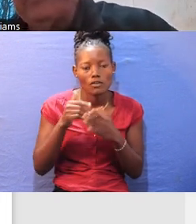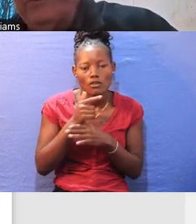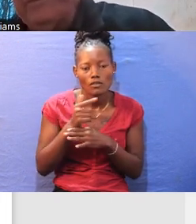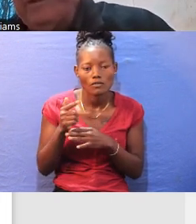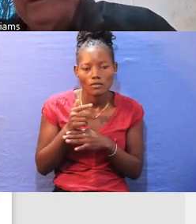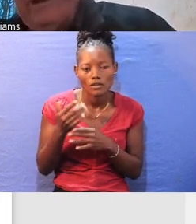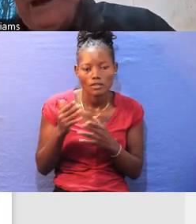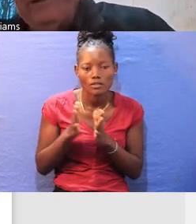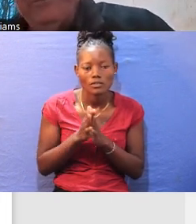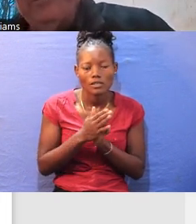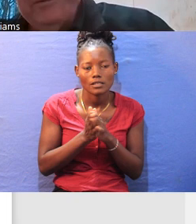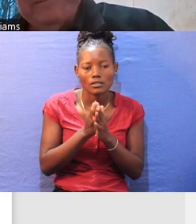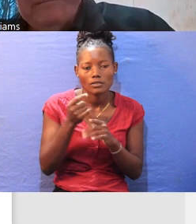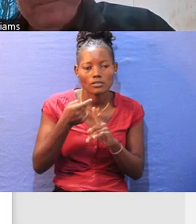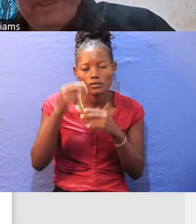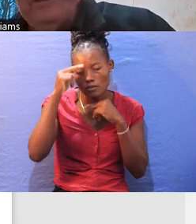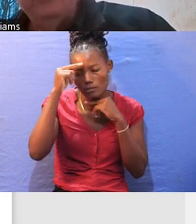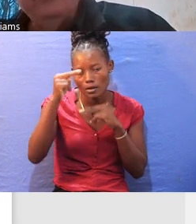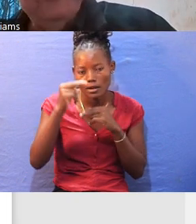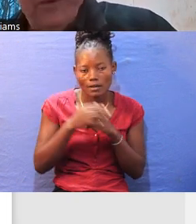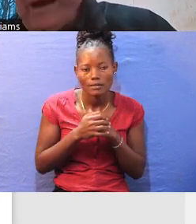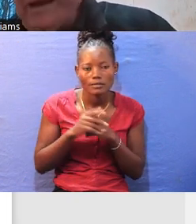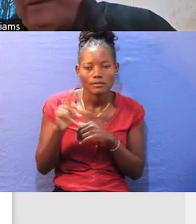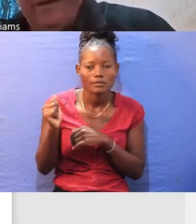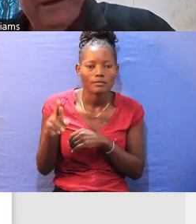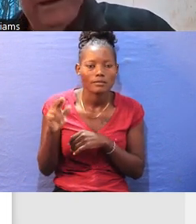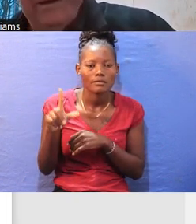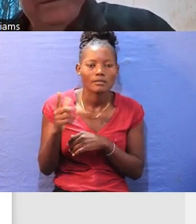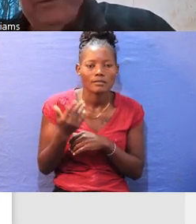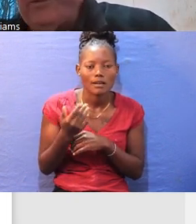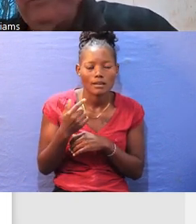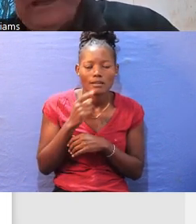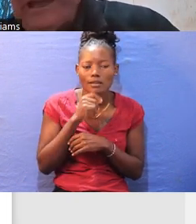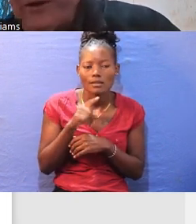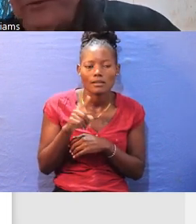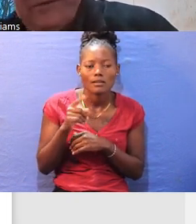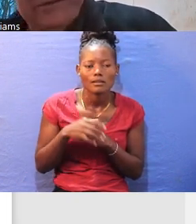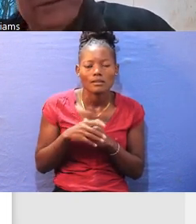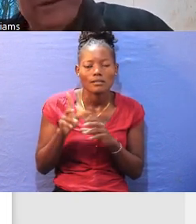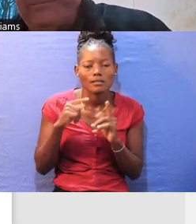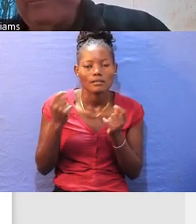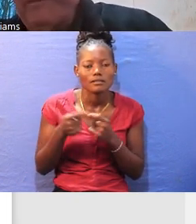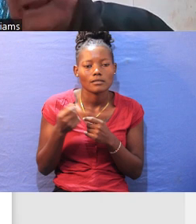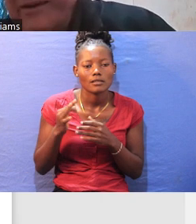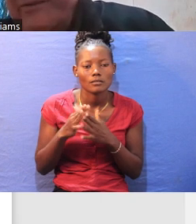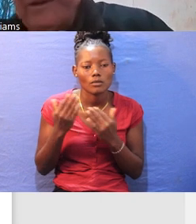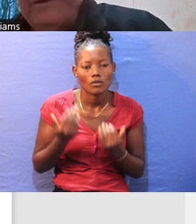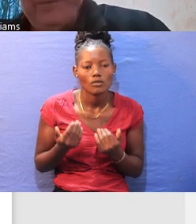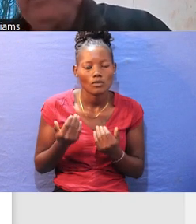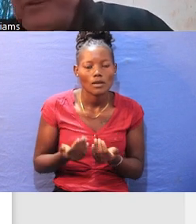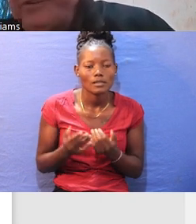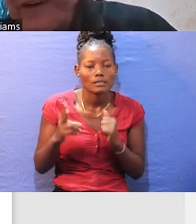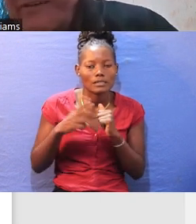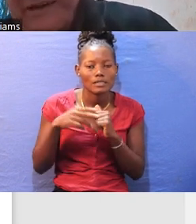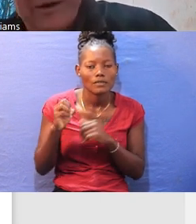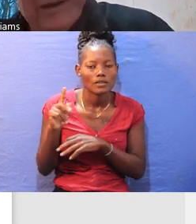high school. Kyle, he couldn't have weighed 70 kilos even, probably less,